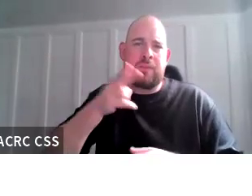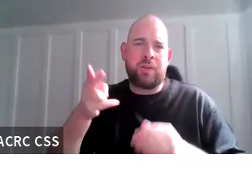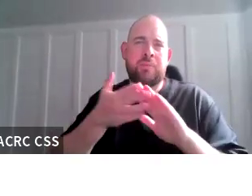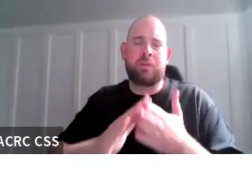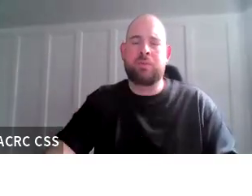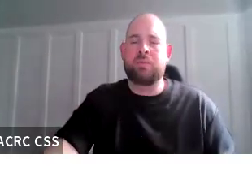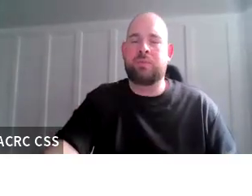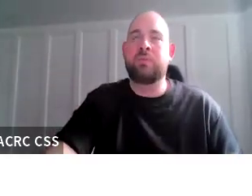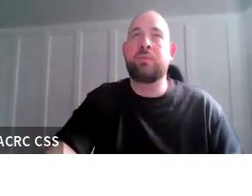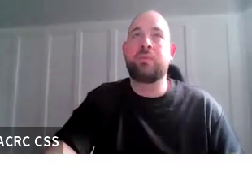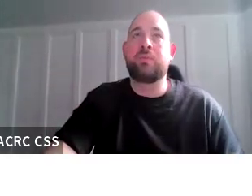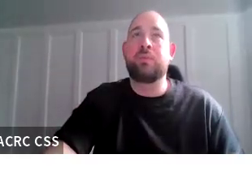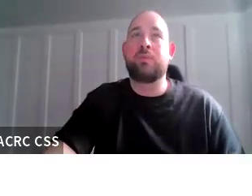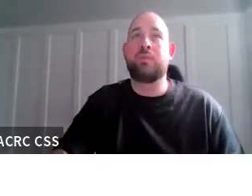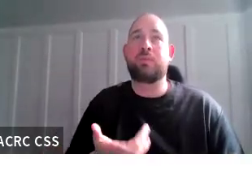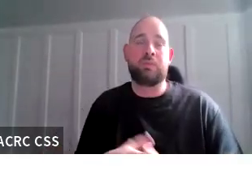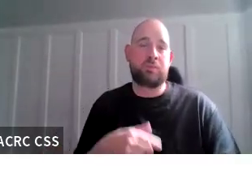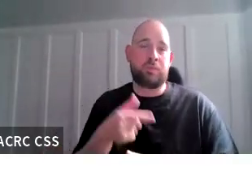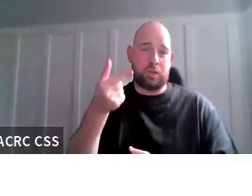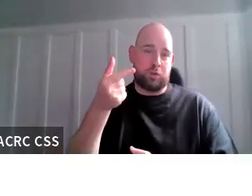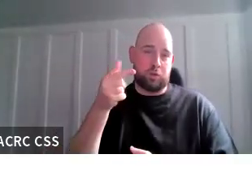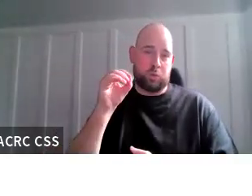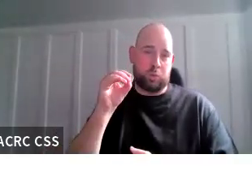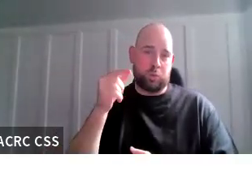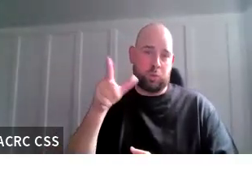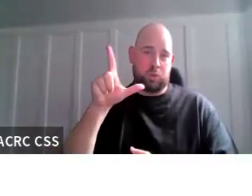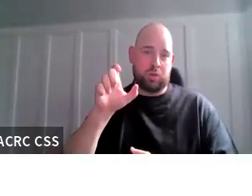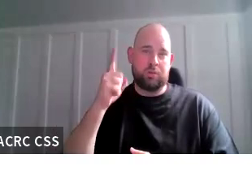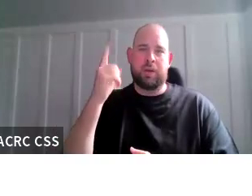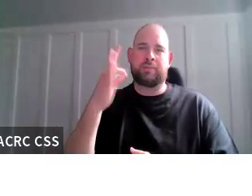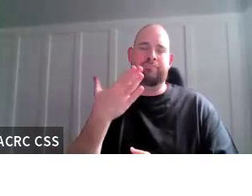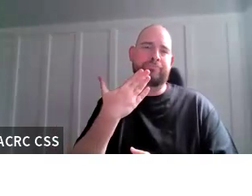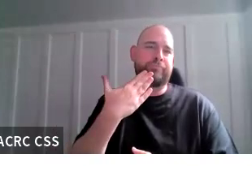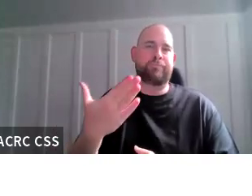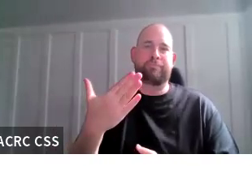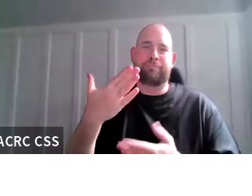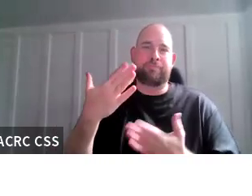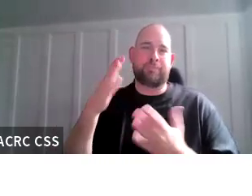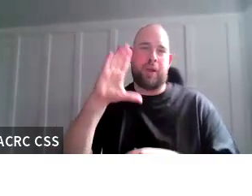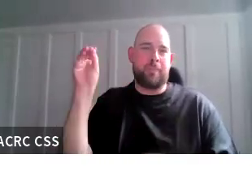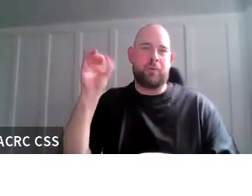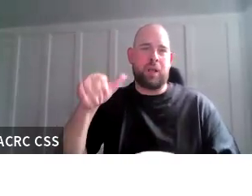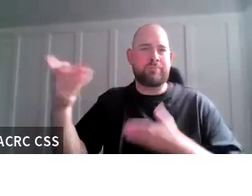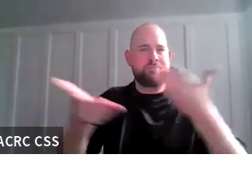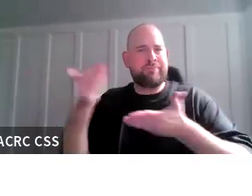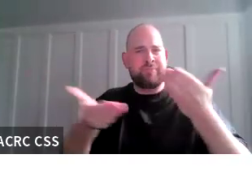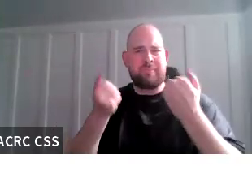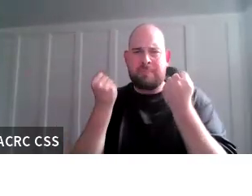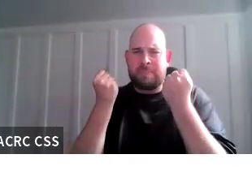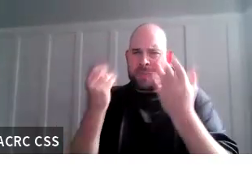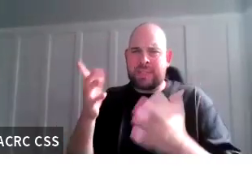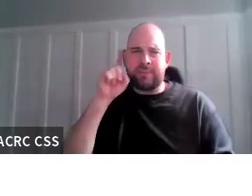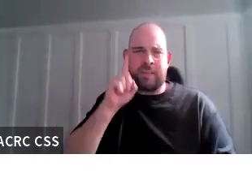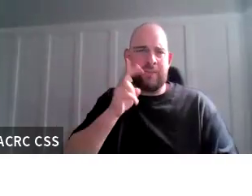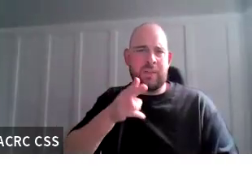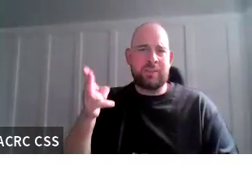companies and products that are great at partnering, not excluding deaf and hard of hearing individuals as a part of their development